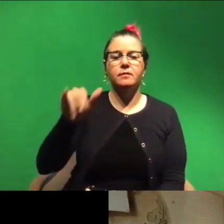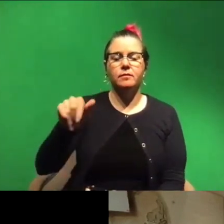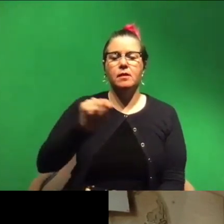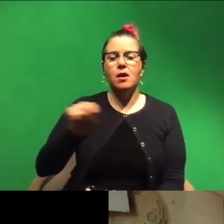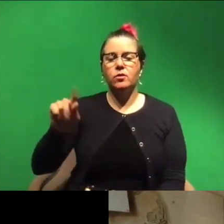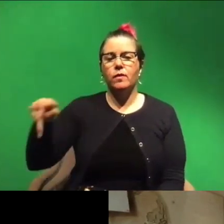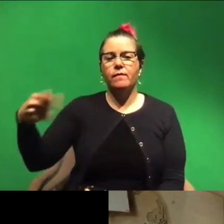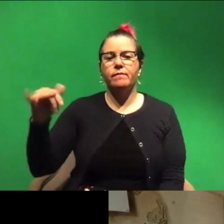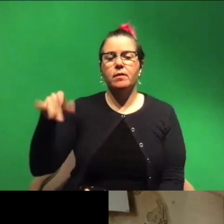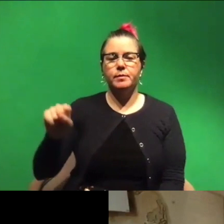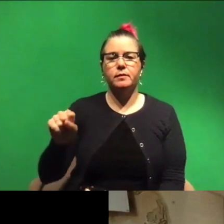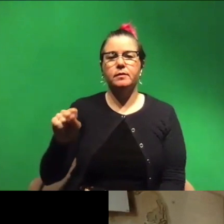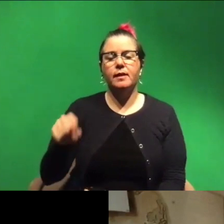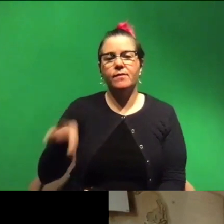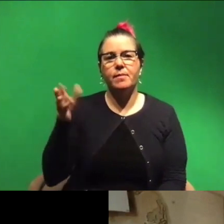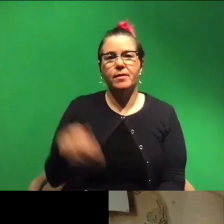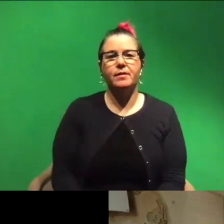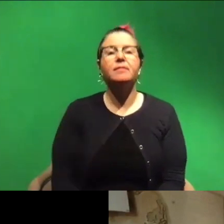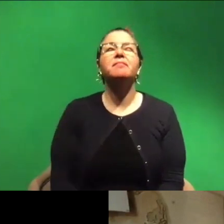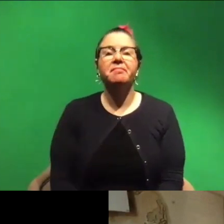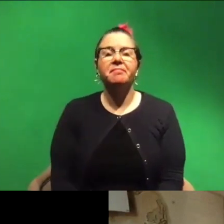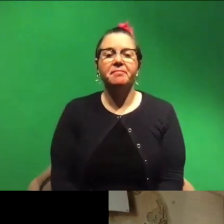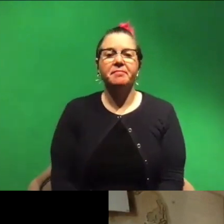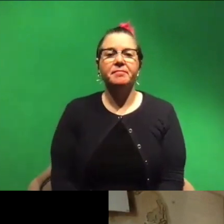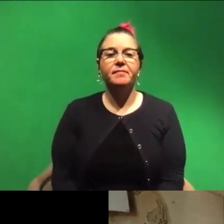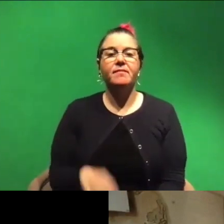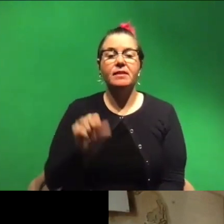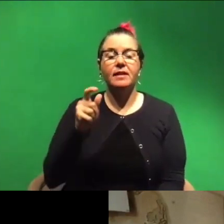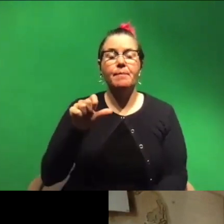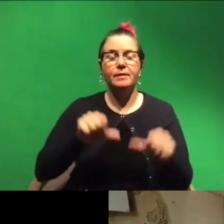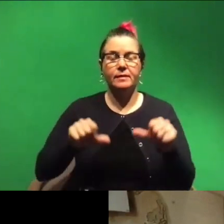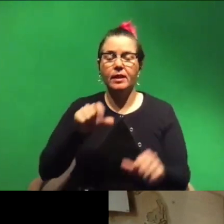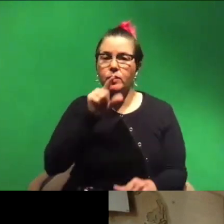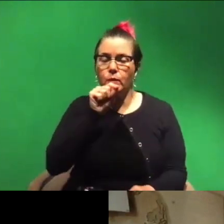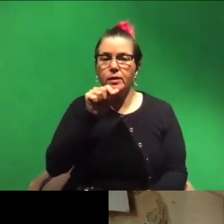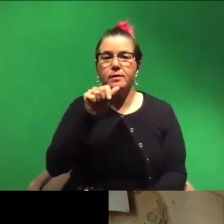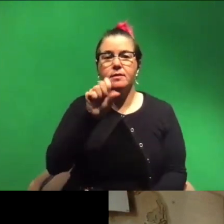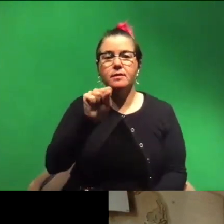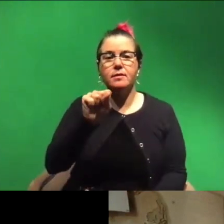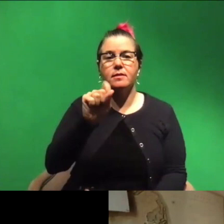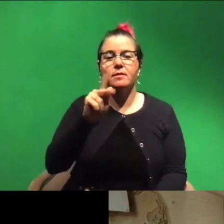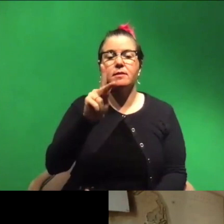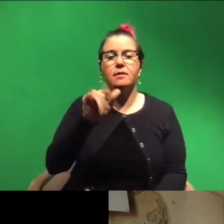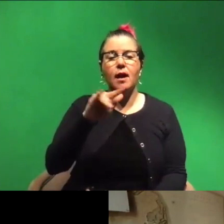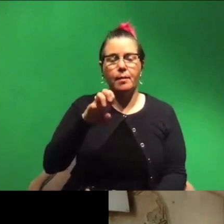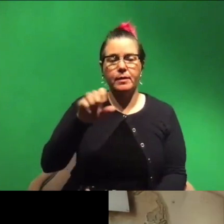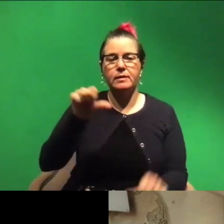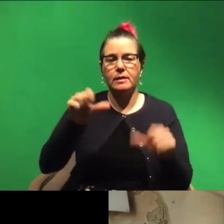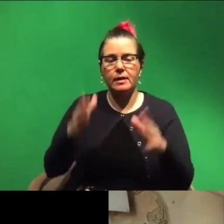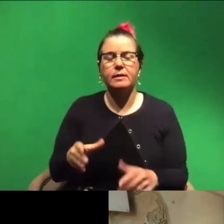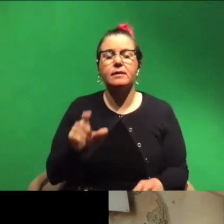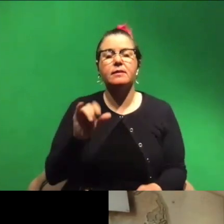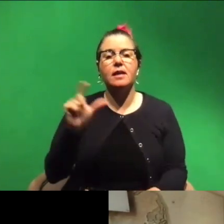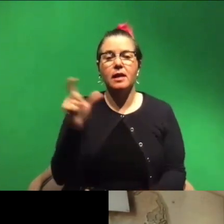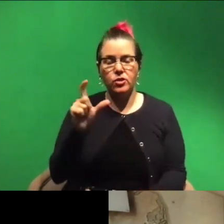SHTACY_Phillips. You can find me there, yeah. Wonderful. And you can find Skype a Scientist on Twitter at Skype Scientist. You can find us on Instagram at Skype